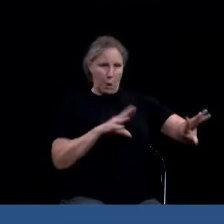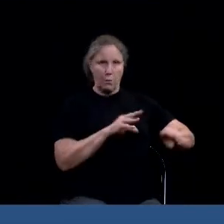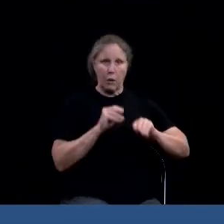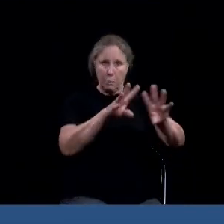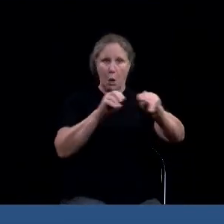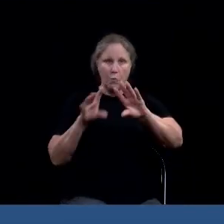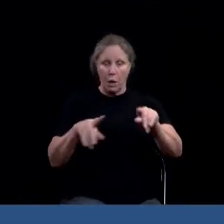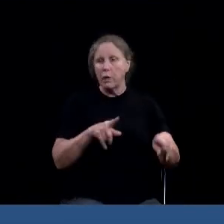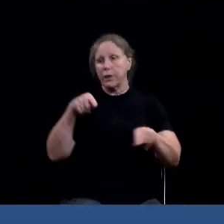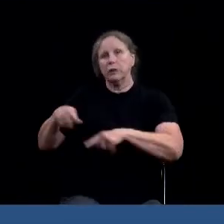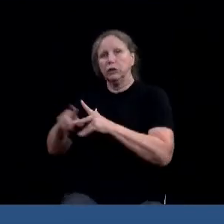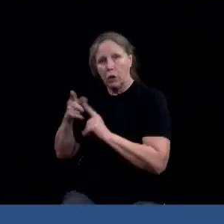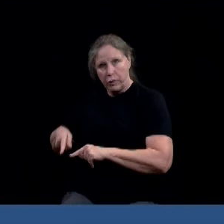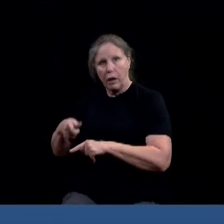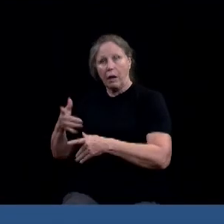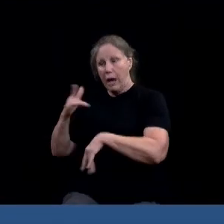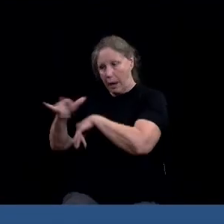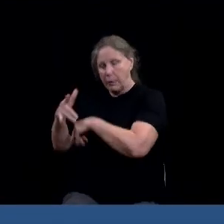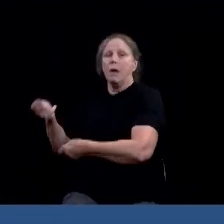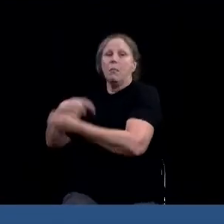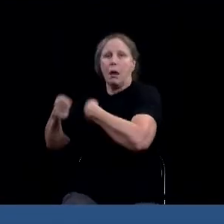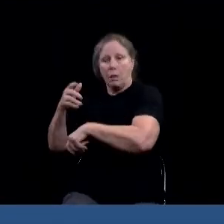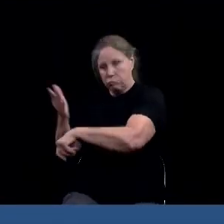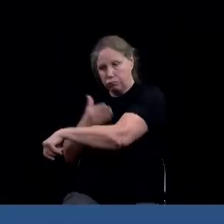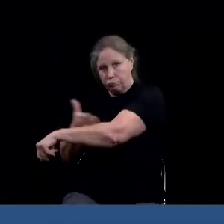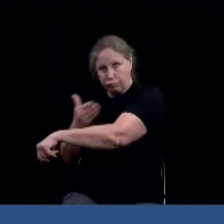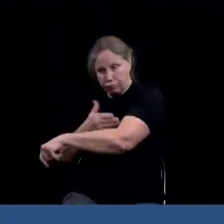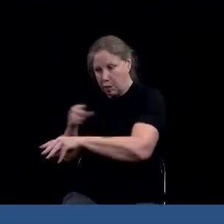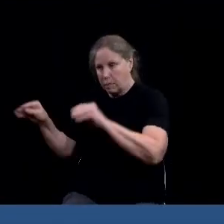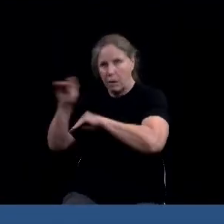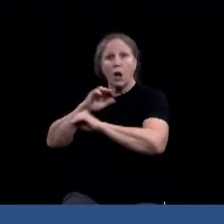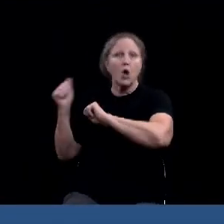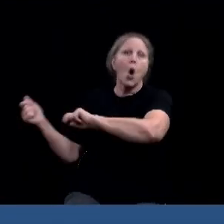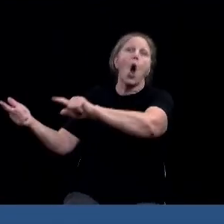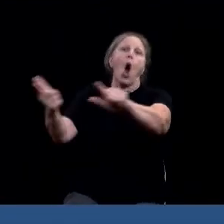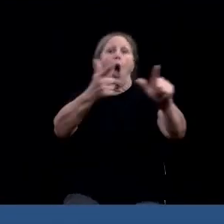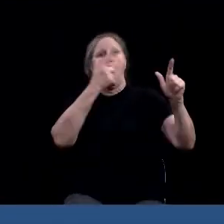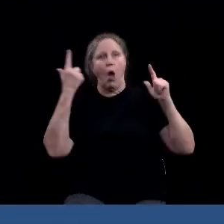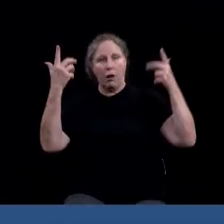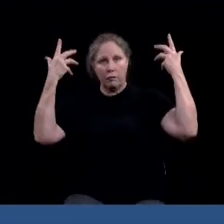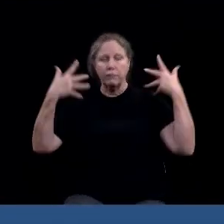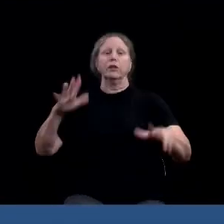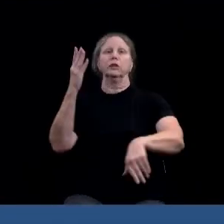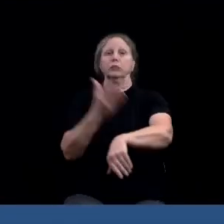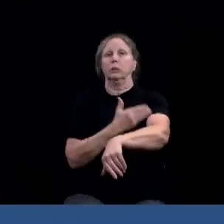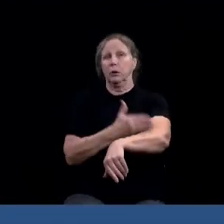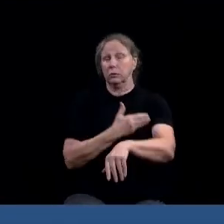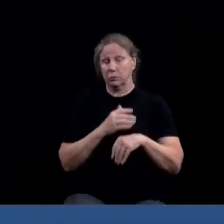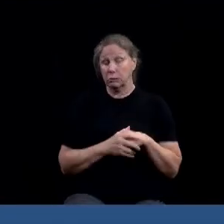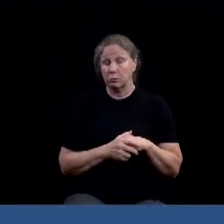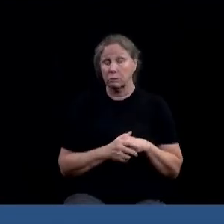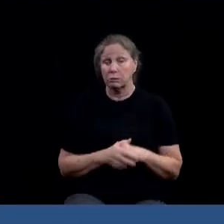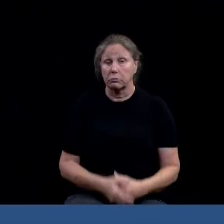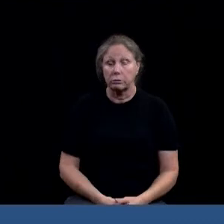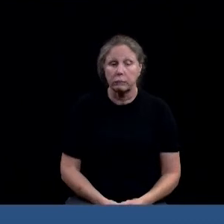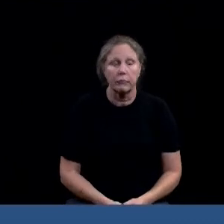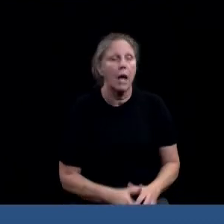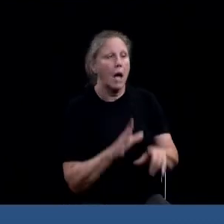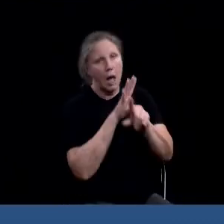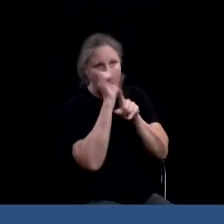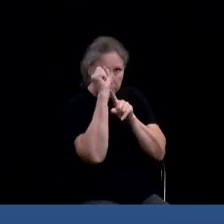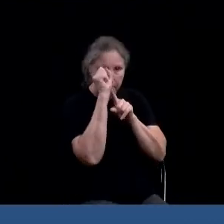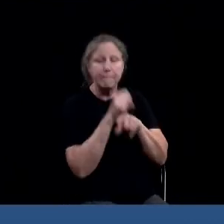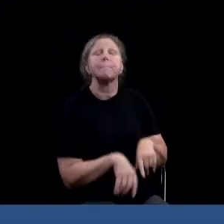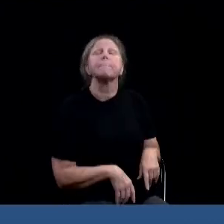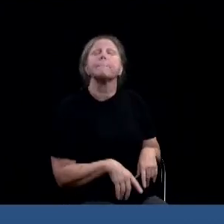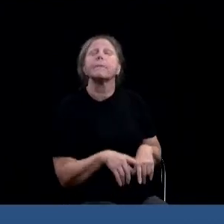the whole property is properly developed. Awesome. And let me just say from experience that a brand